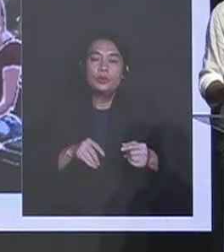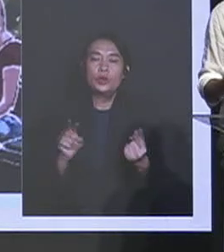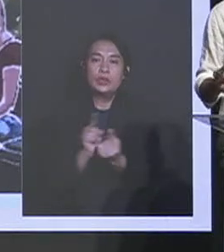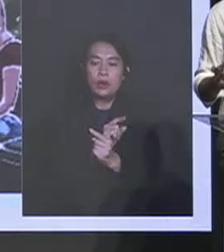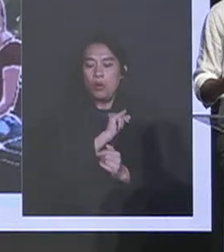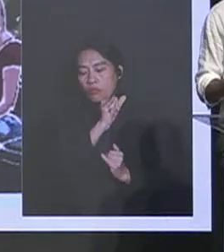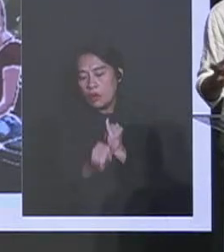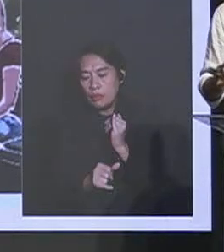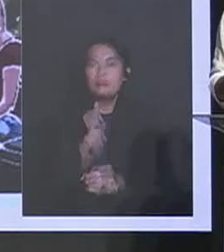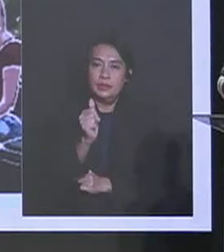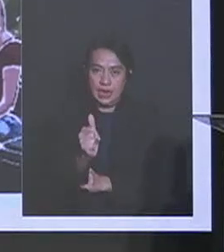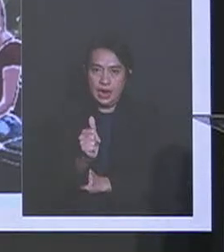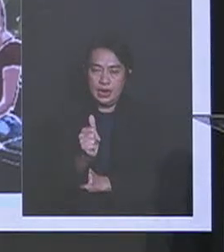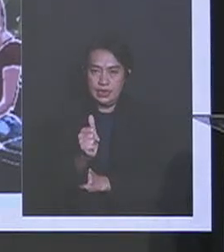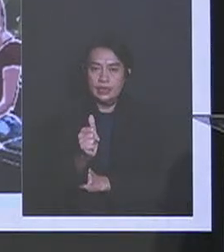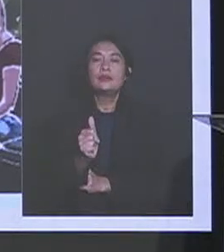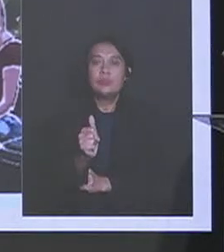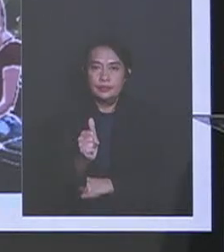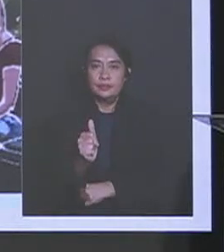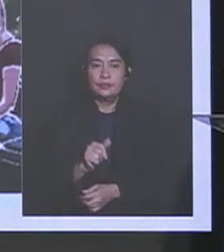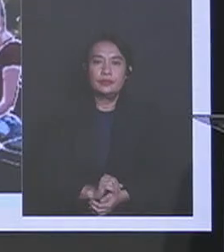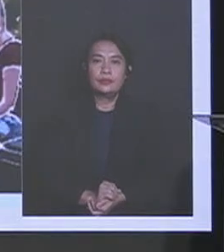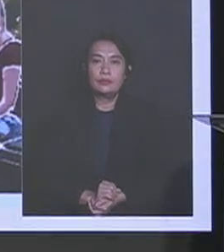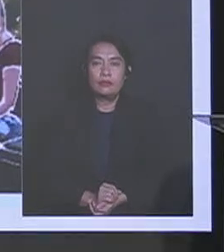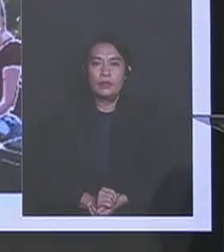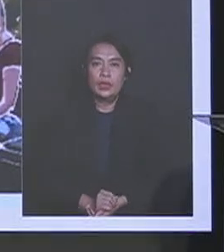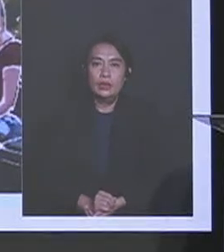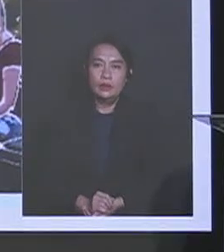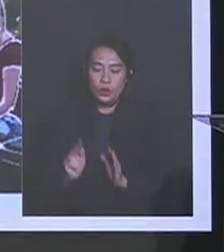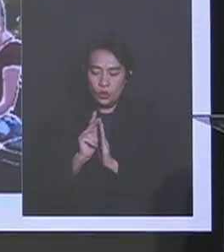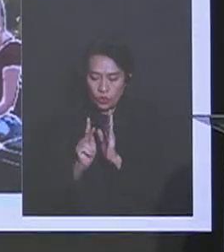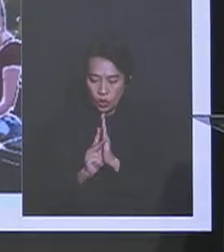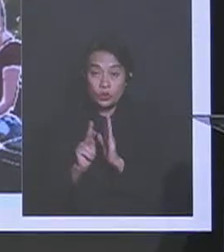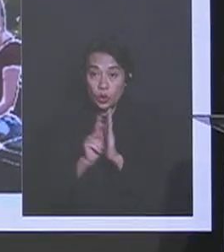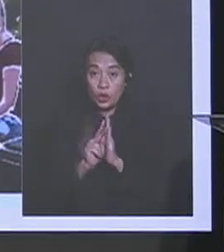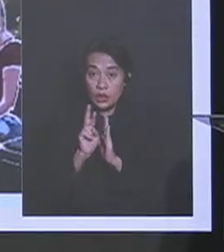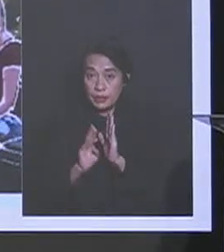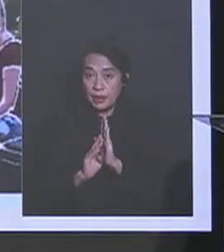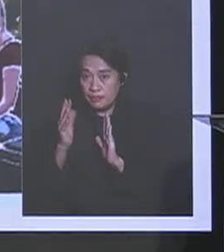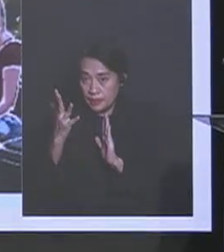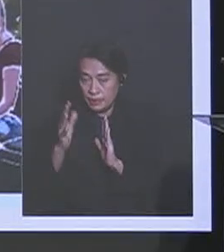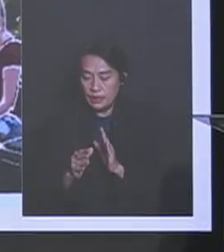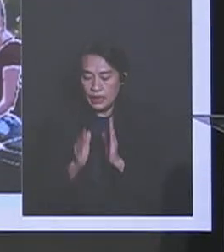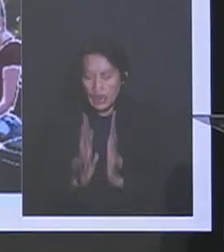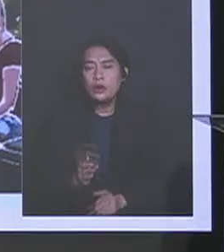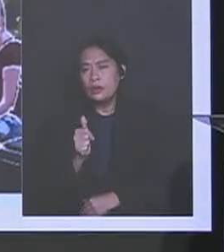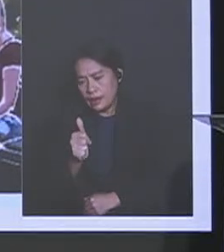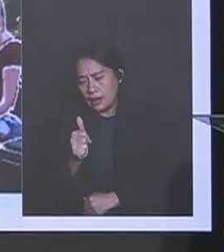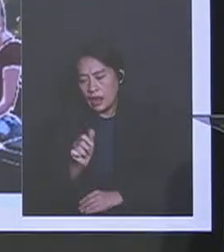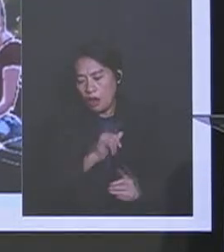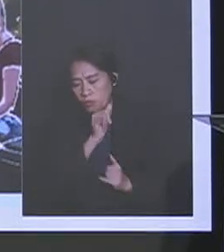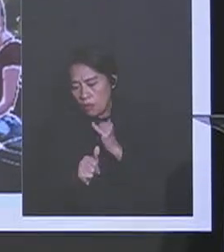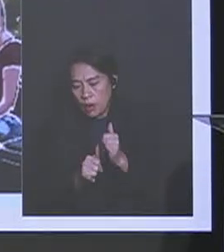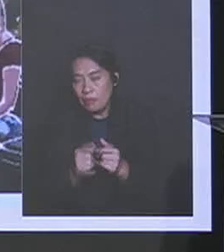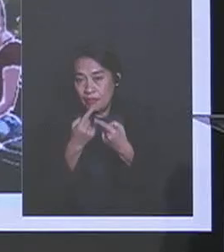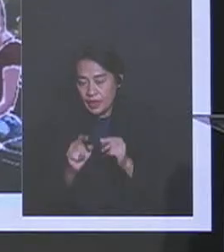consideration. The regulations didn't require very much. It was just providing the space. So we kind of rewrote the rules twice